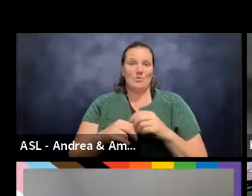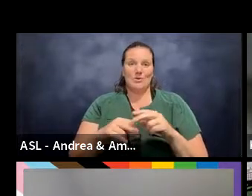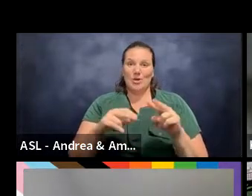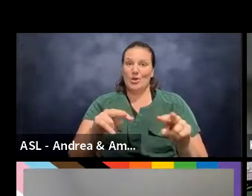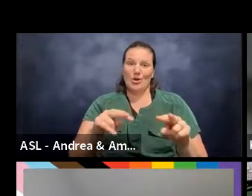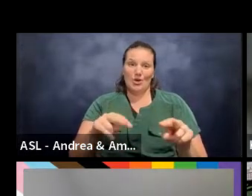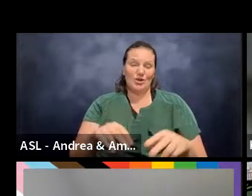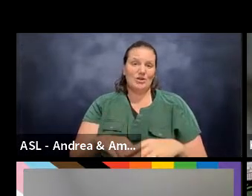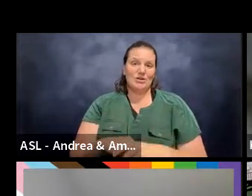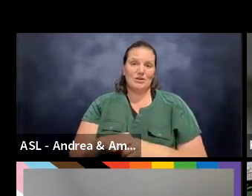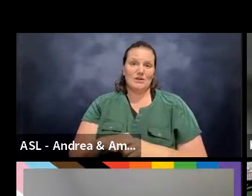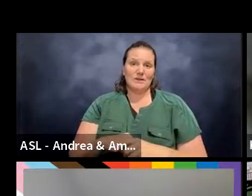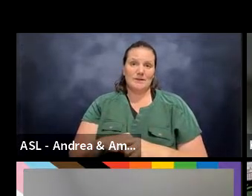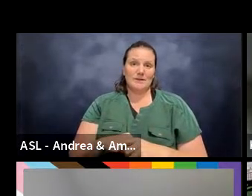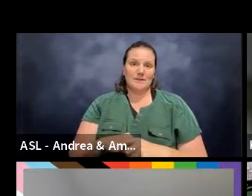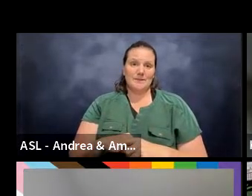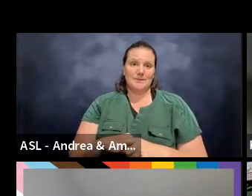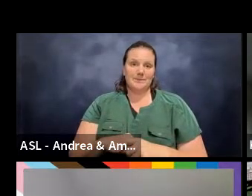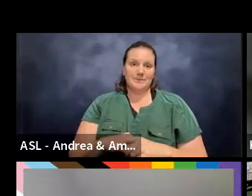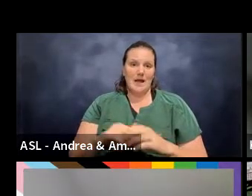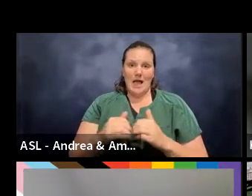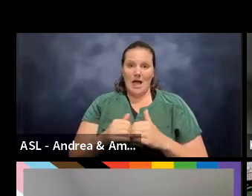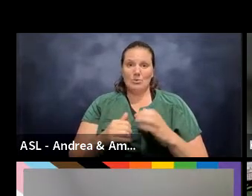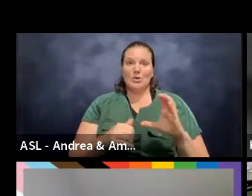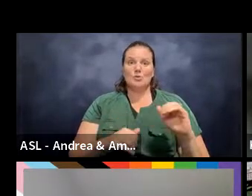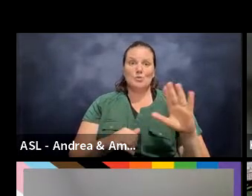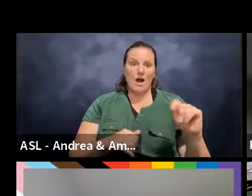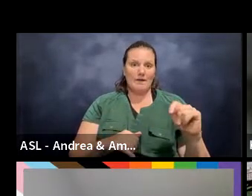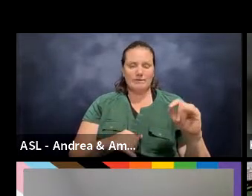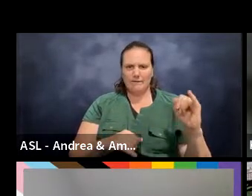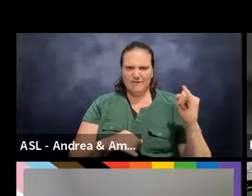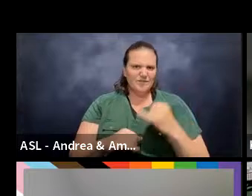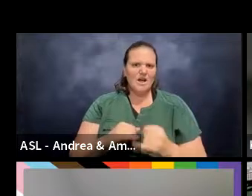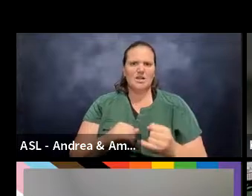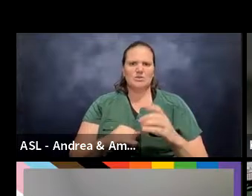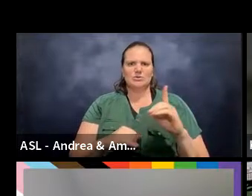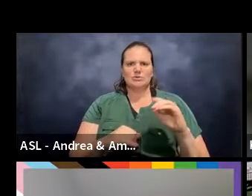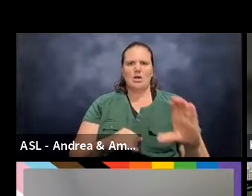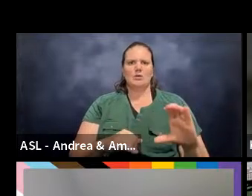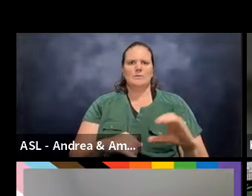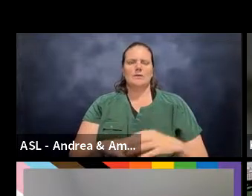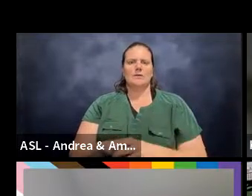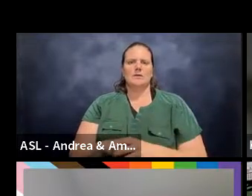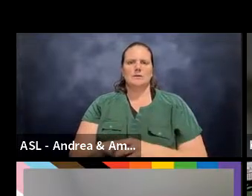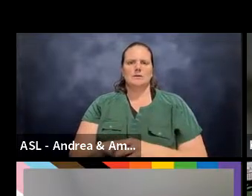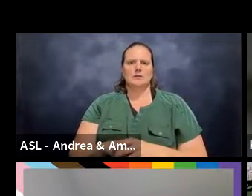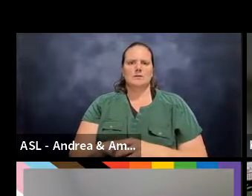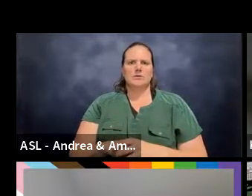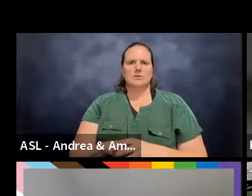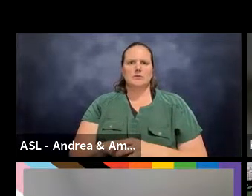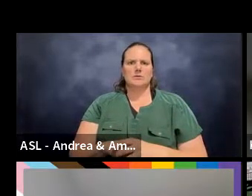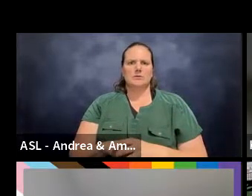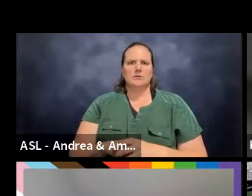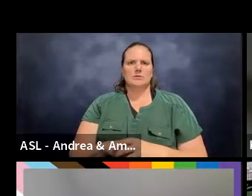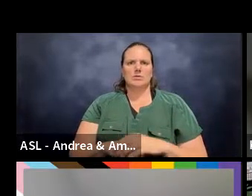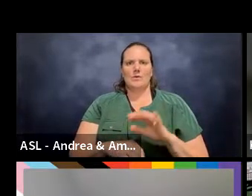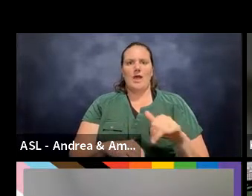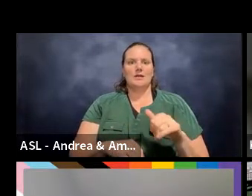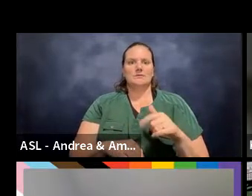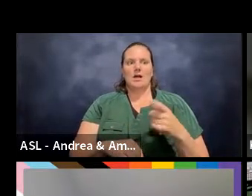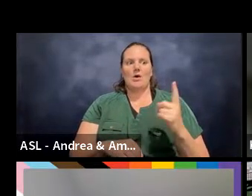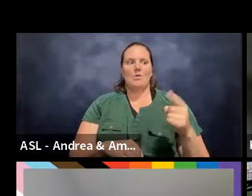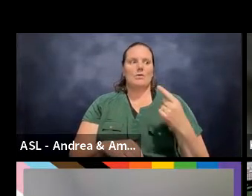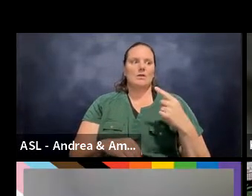and how we craft that final document. So this is not just a kabuki